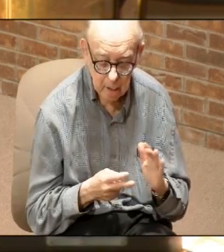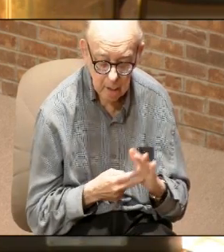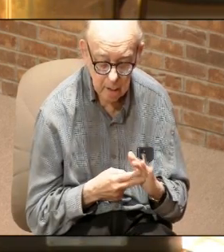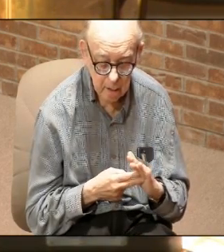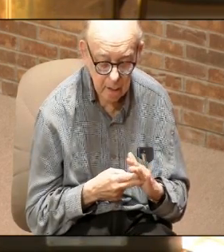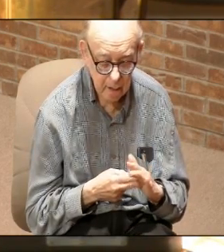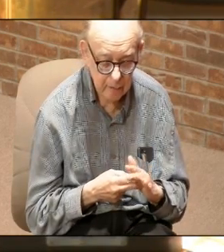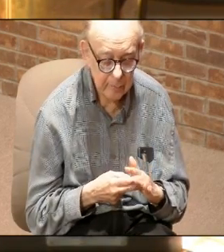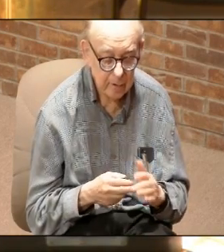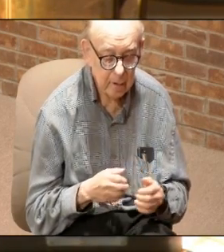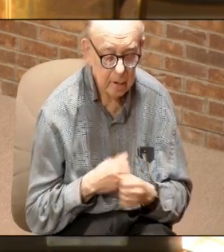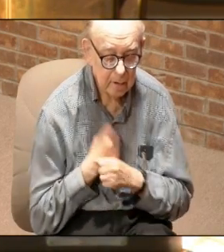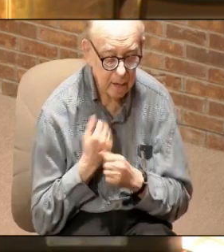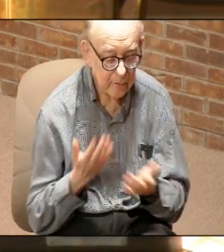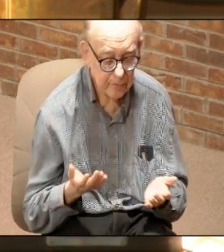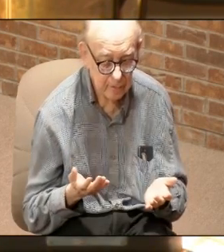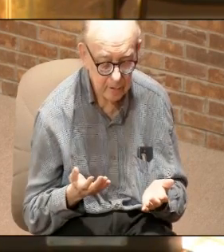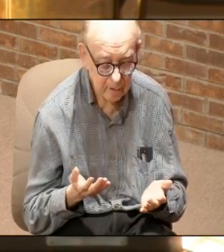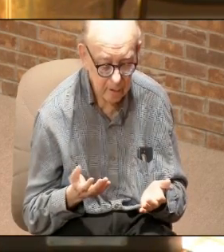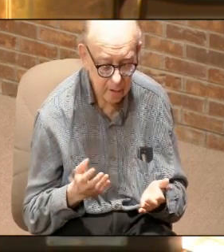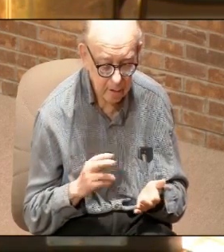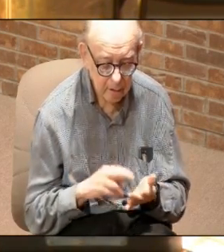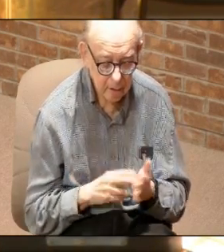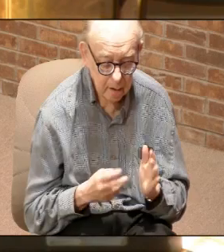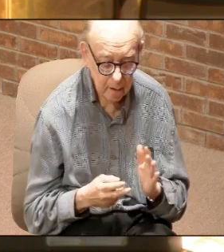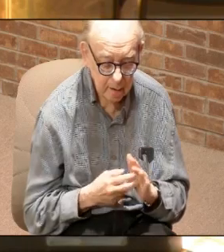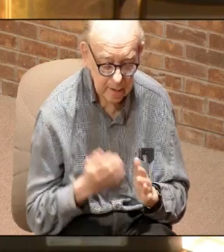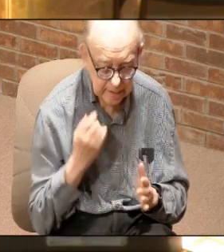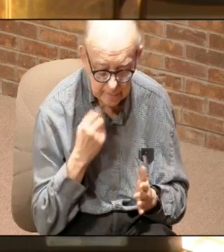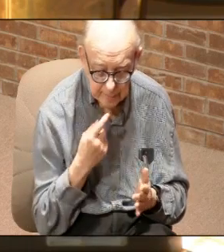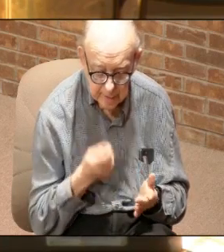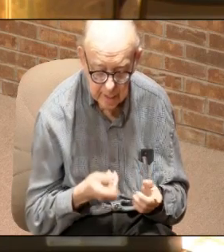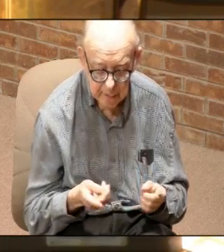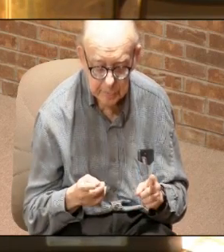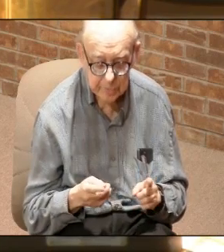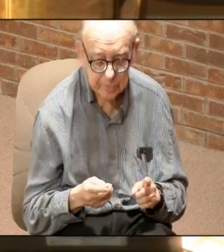to fail, but it just means that if it does happen,